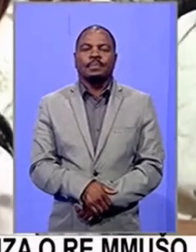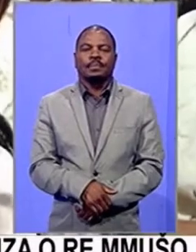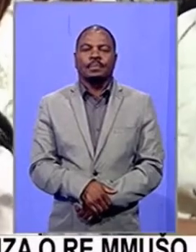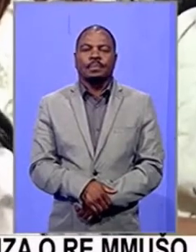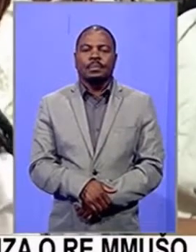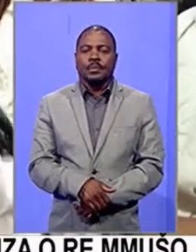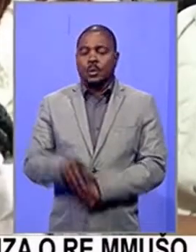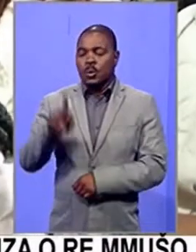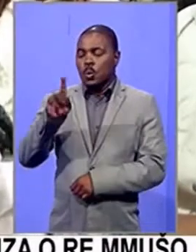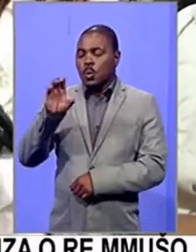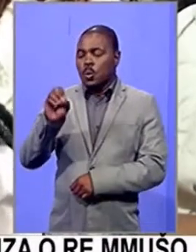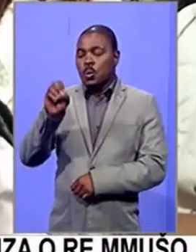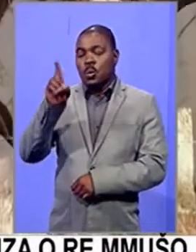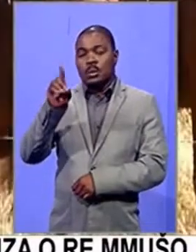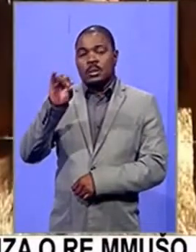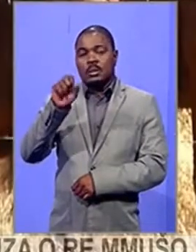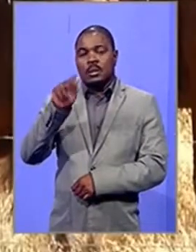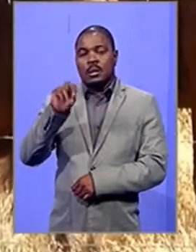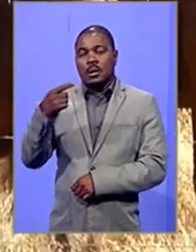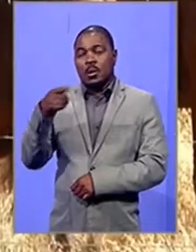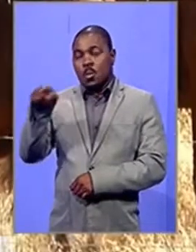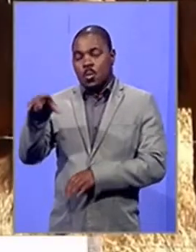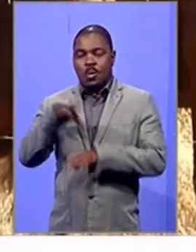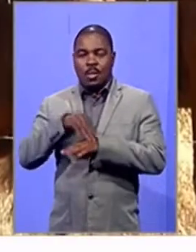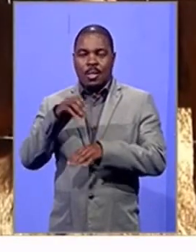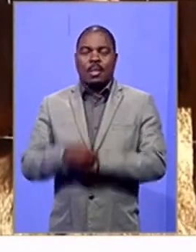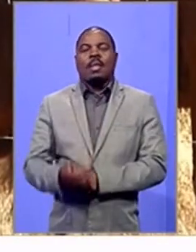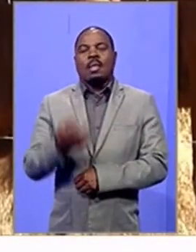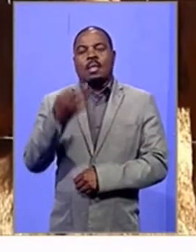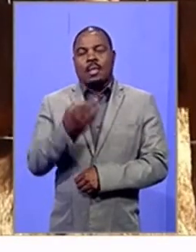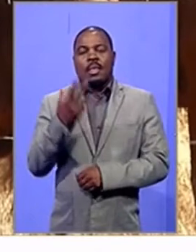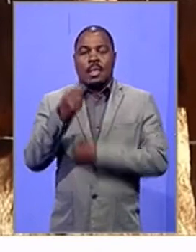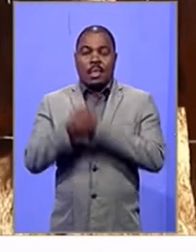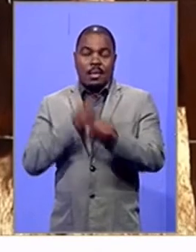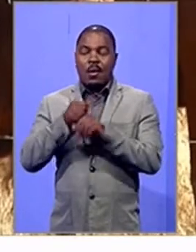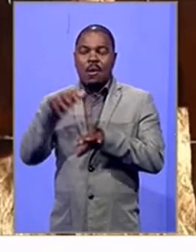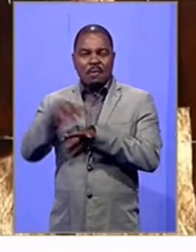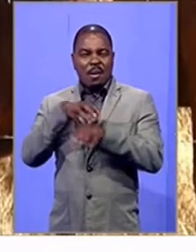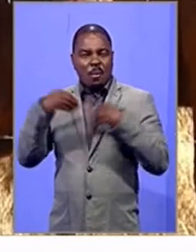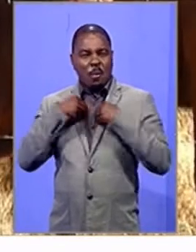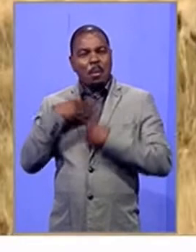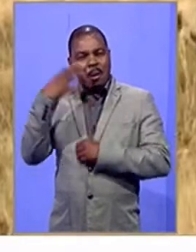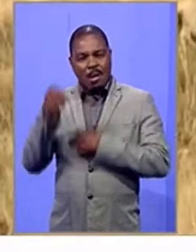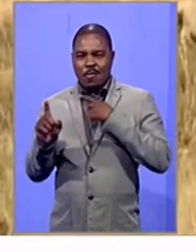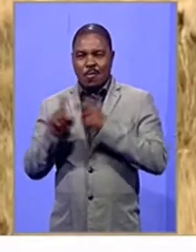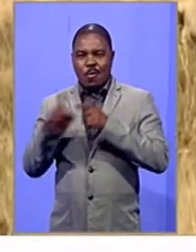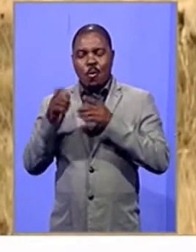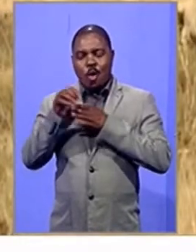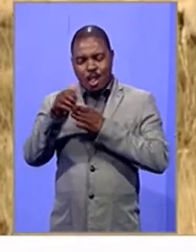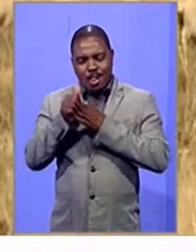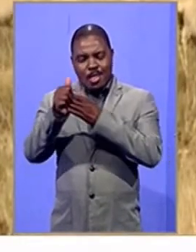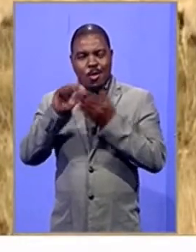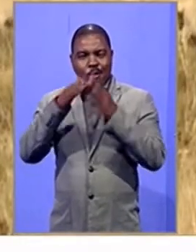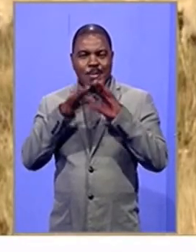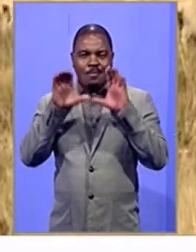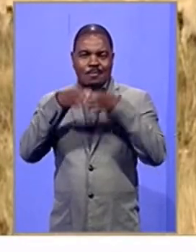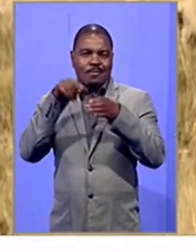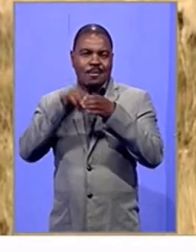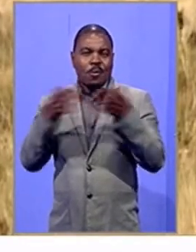Moji kodisang ya dilemo tse 38 ke rapolasi ya eteletseng pele batho ba ikopantseng Thaba Nchu